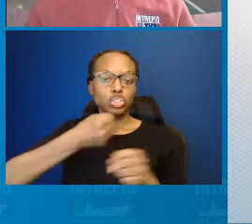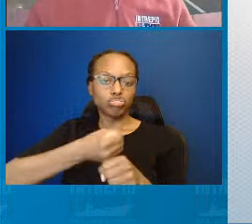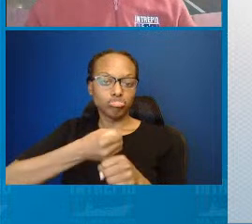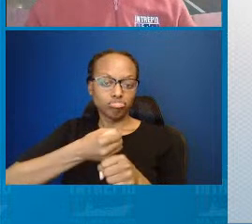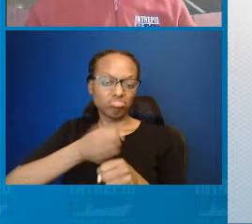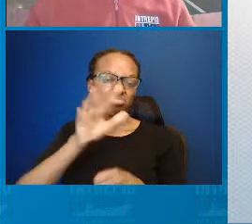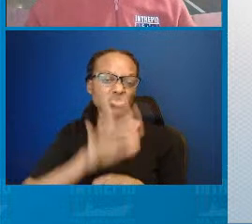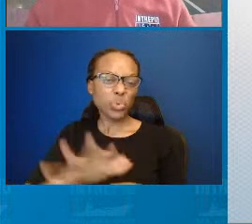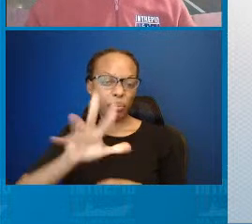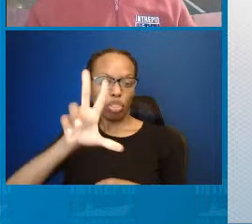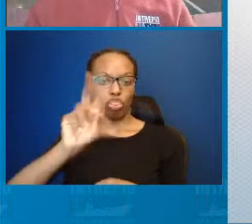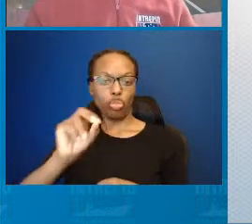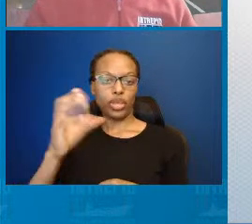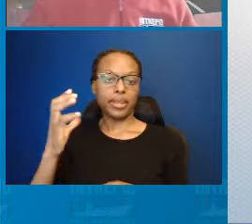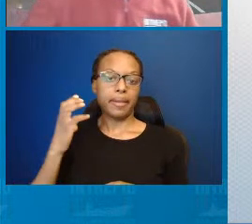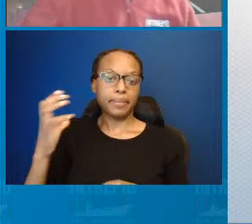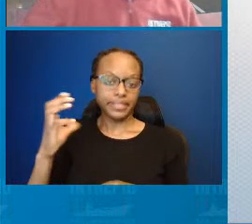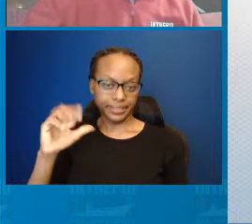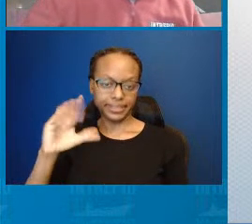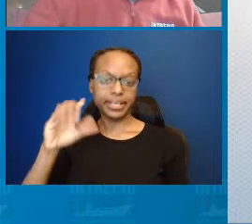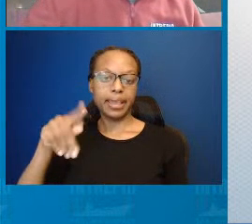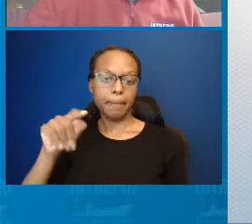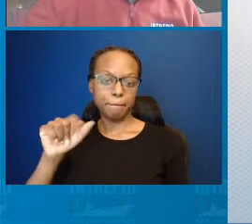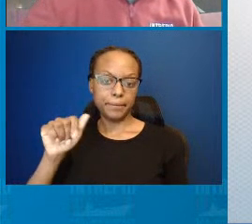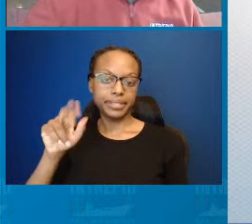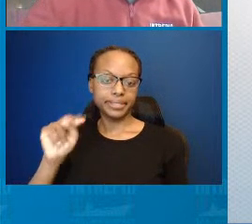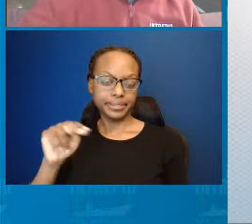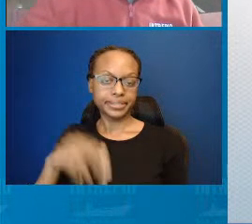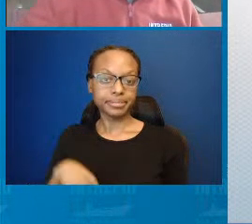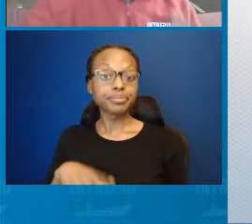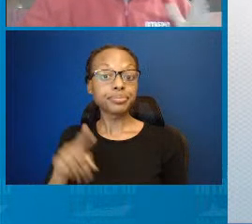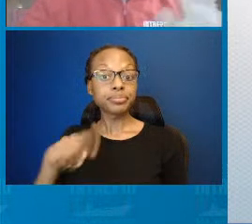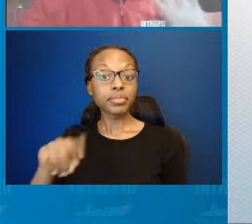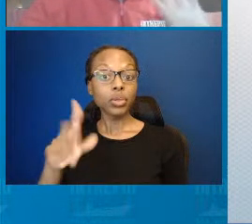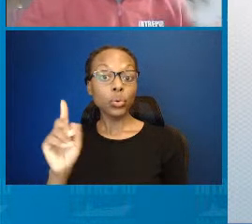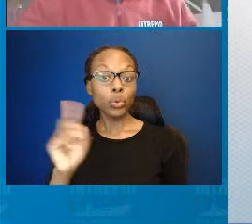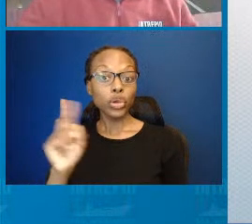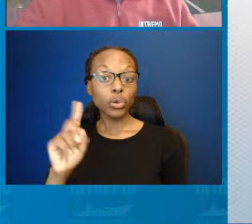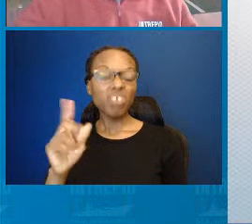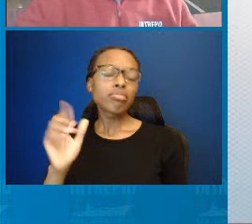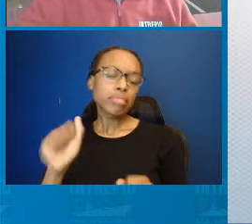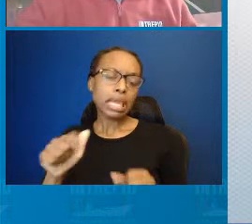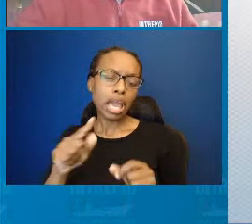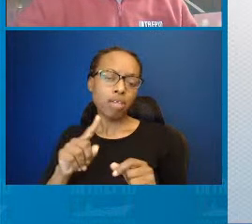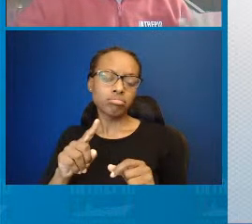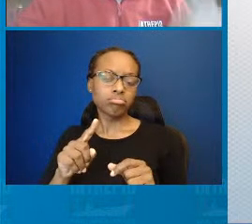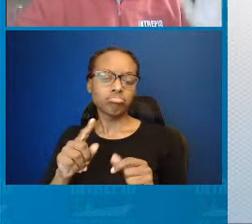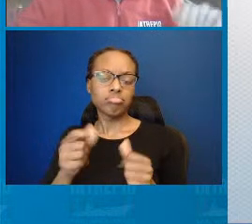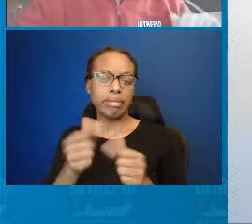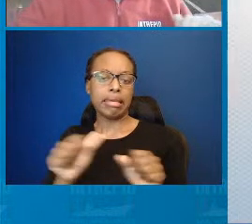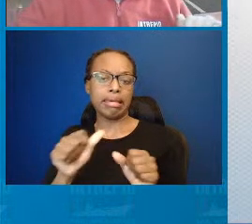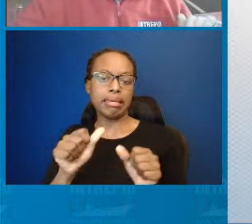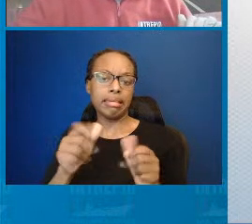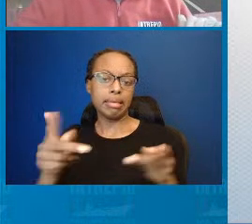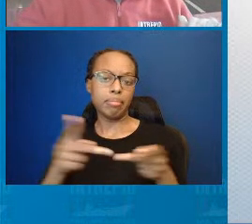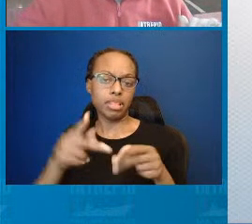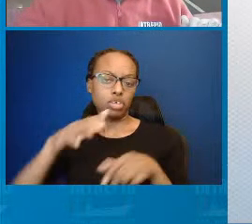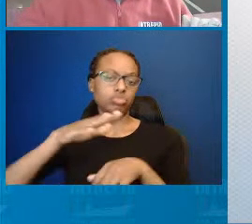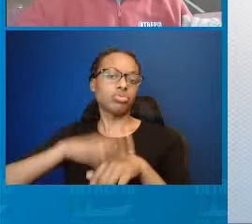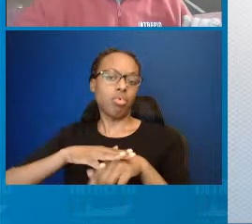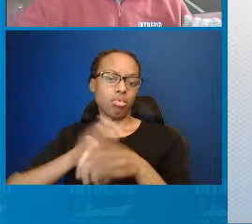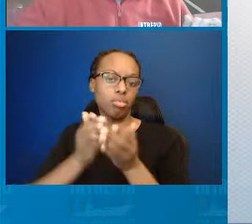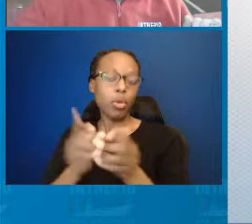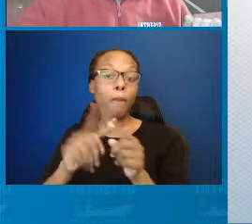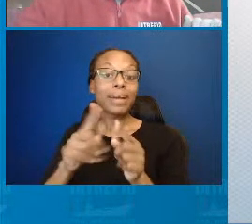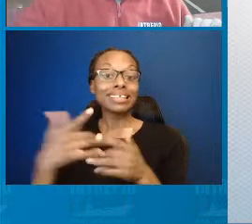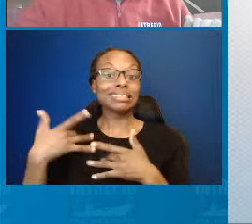30 captains that served. And they would be in the island. They could go anywhere, really, but a lot of times the captain would be up on the